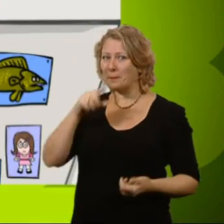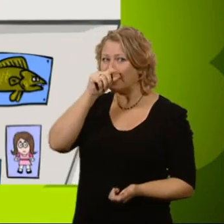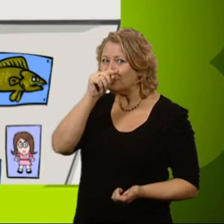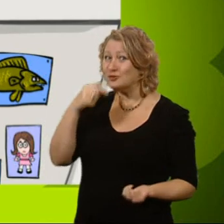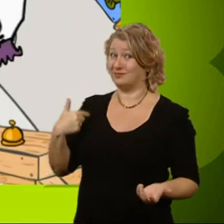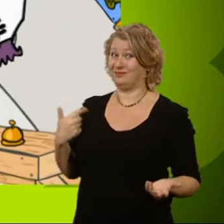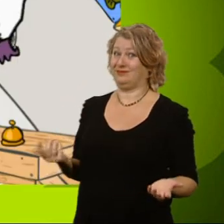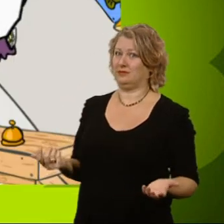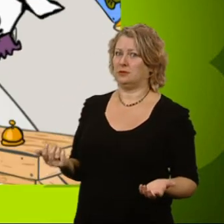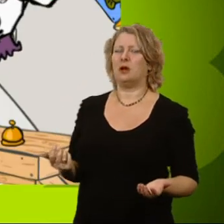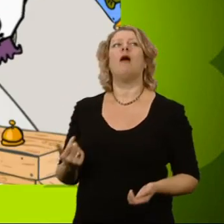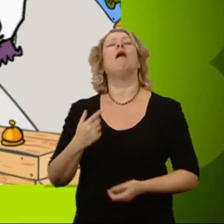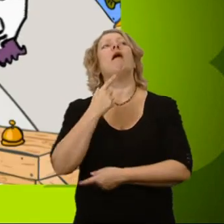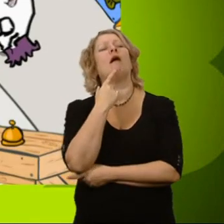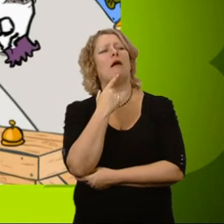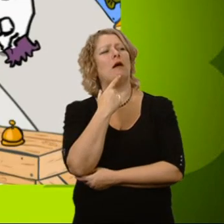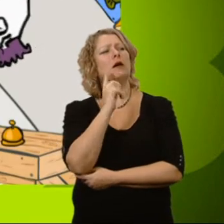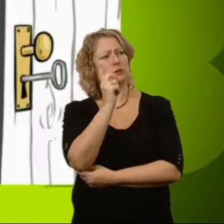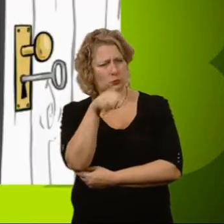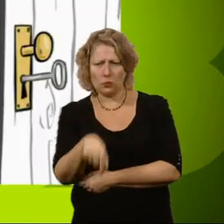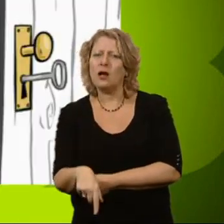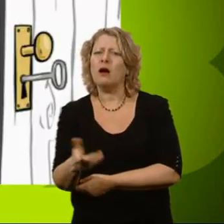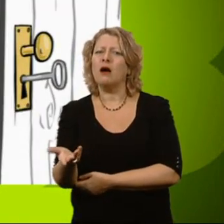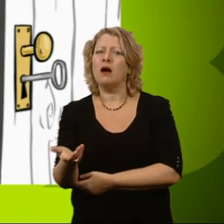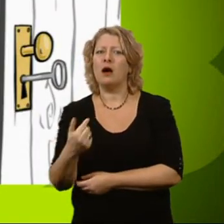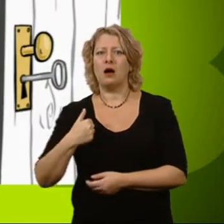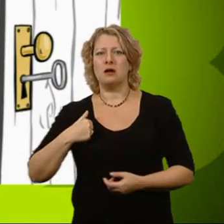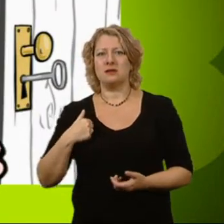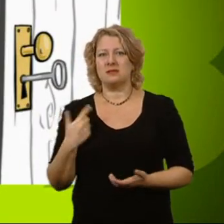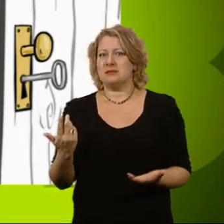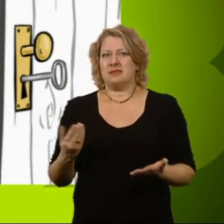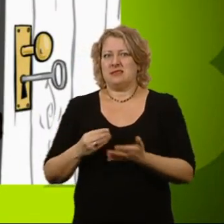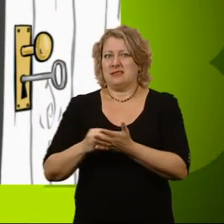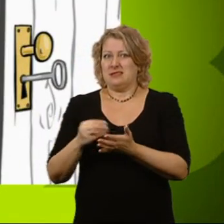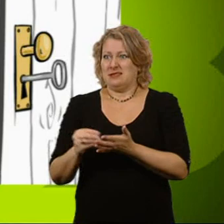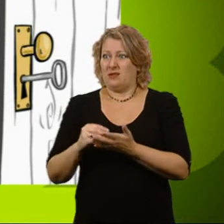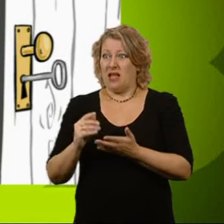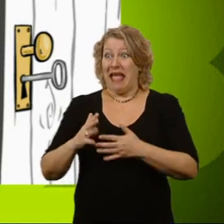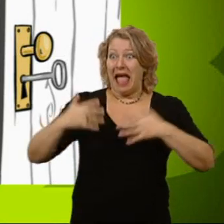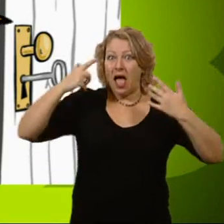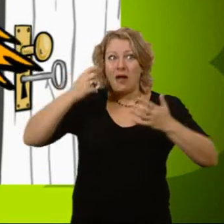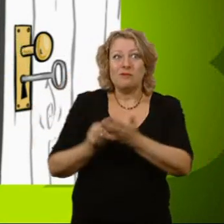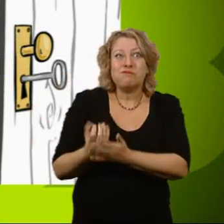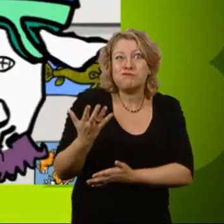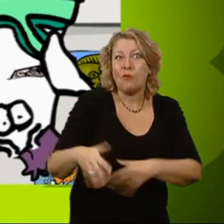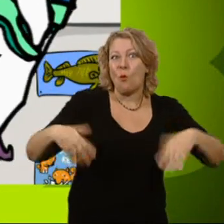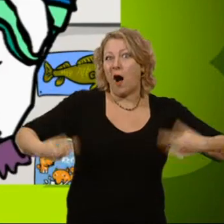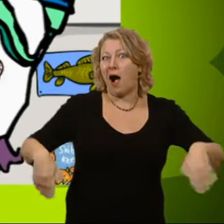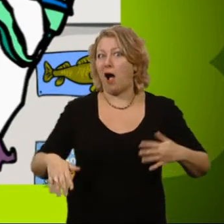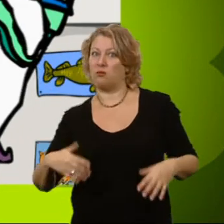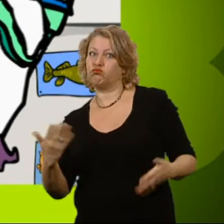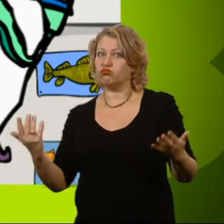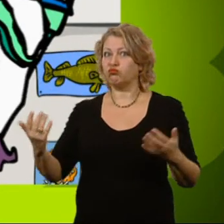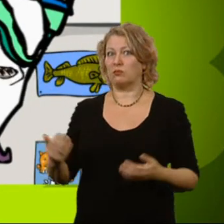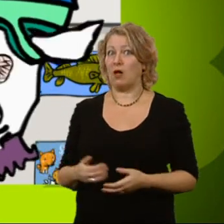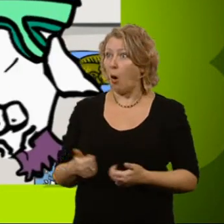pigeon. Oh. What are you doing in here? I'm doing an all expenses spared end of the series spectacular. Brilliant. Are